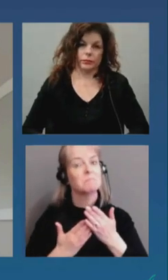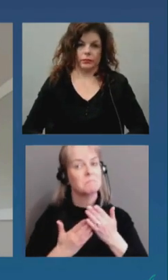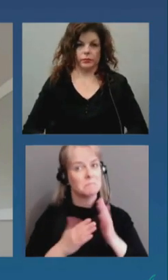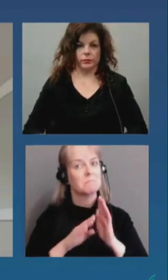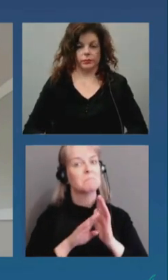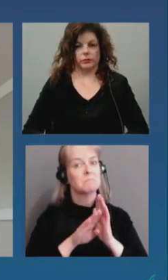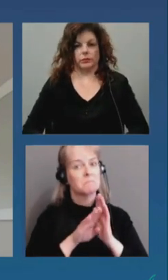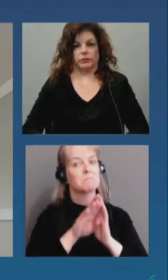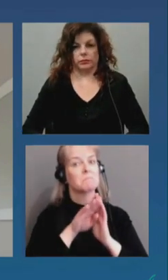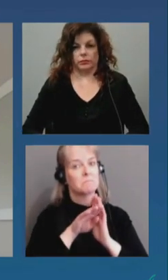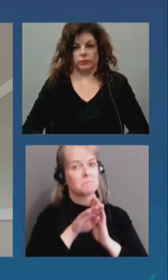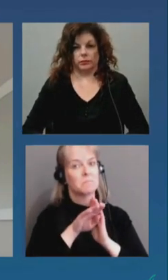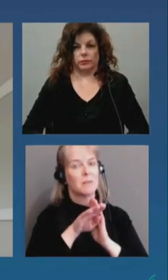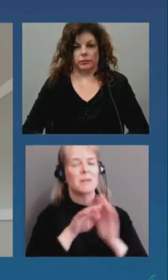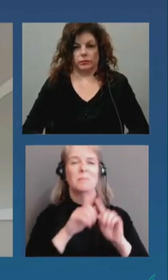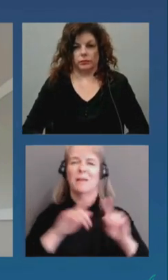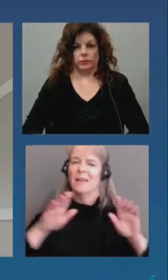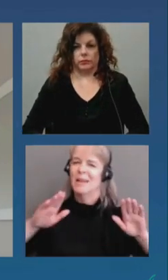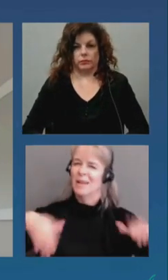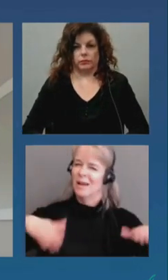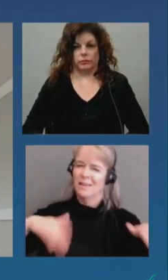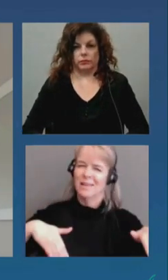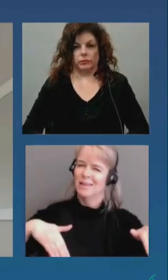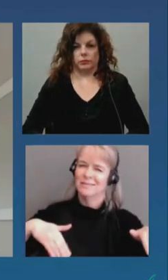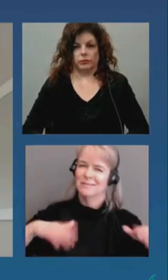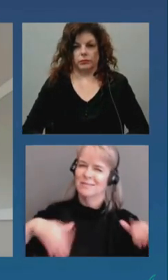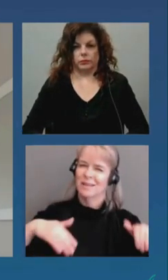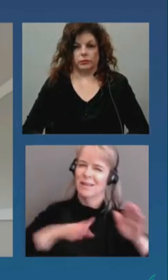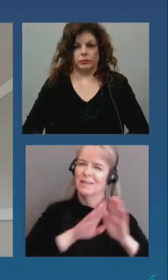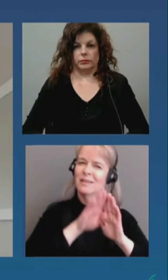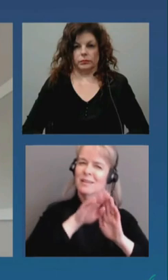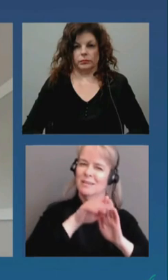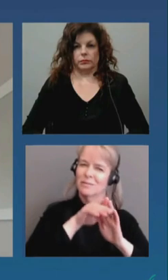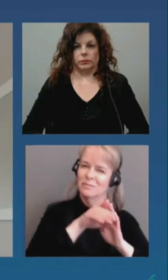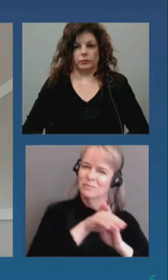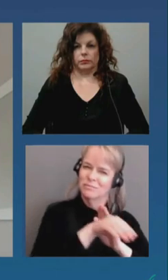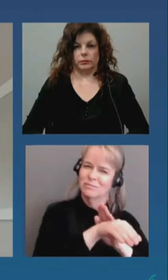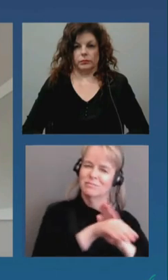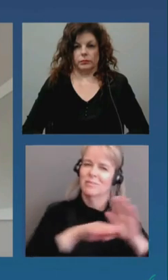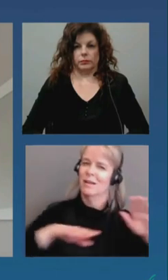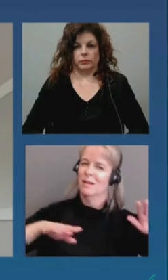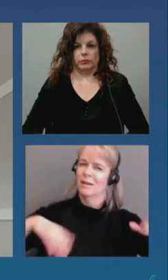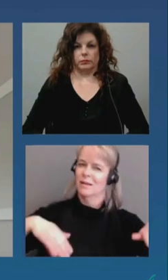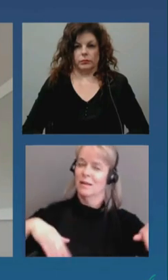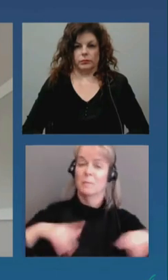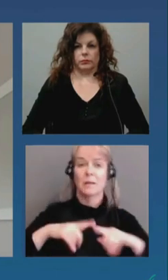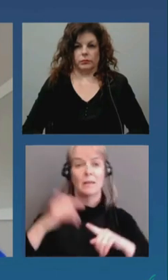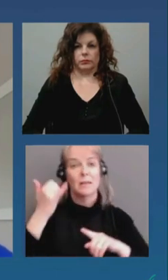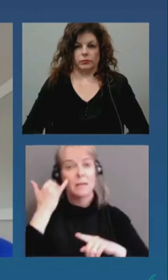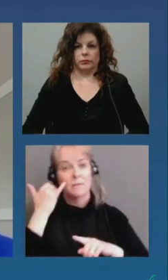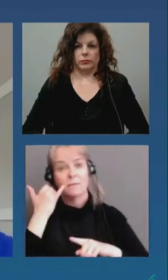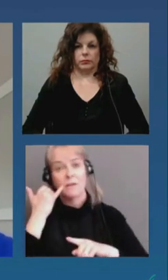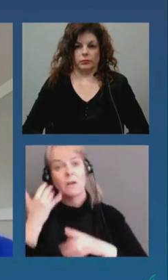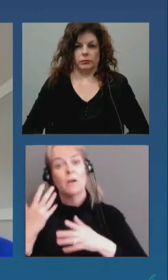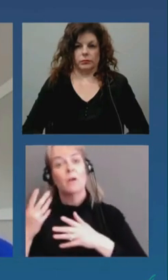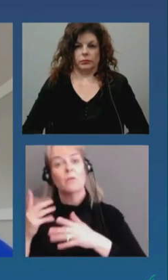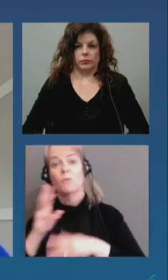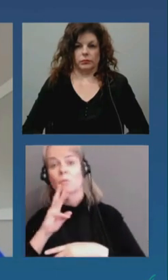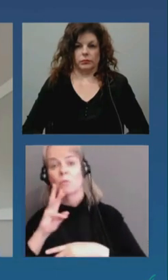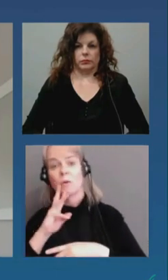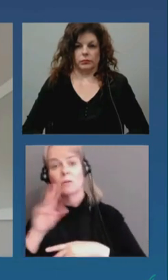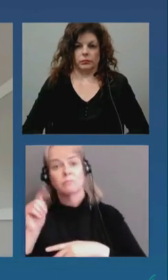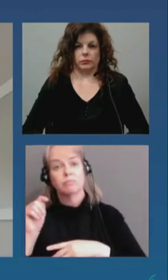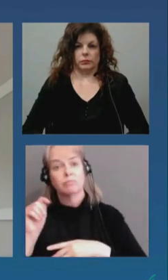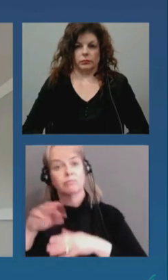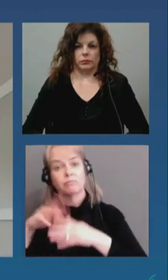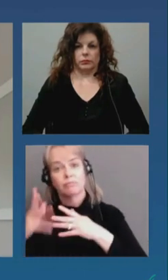curve turning yet um so the way i look at it is is the wastewater is showing a decrease in the level of